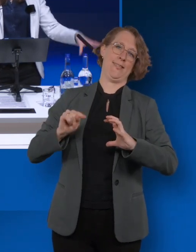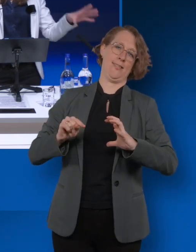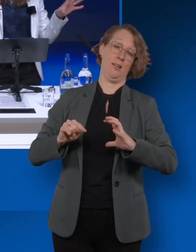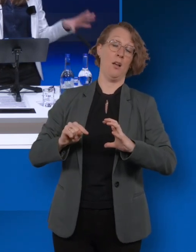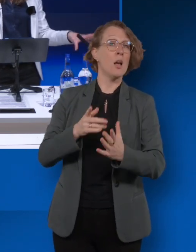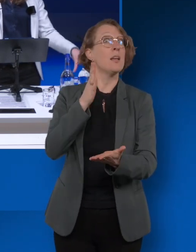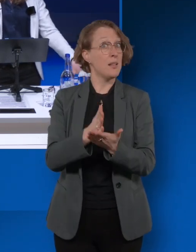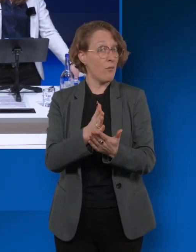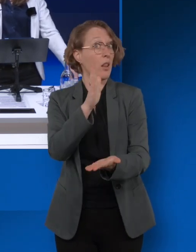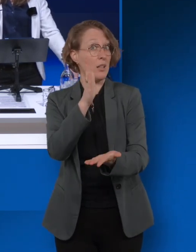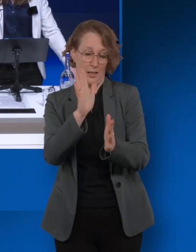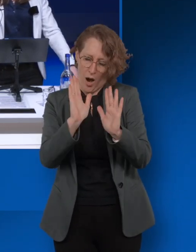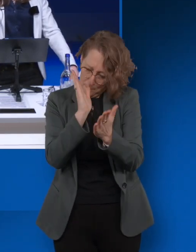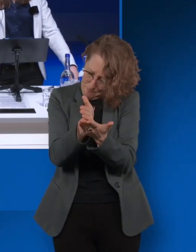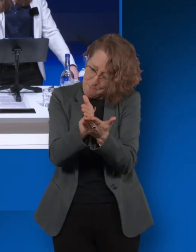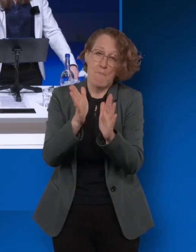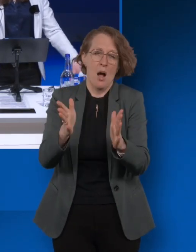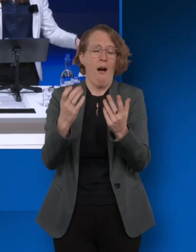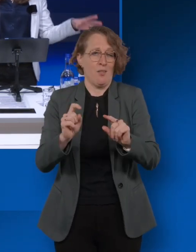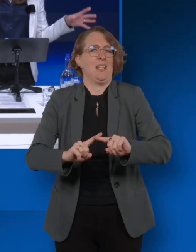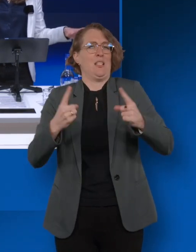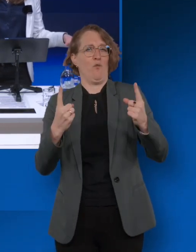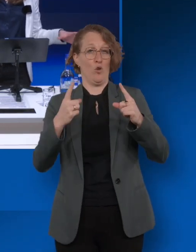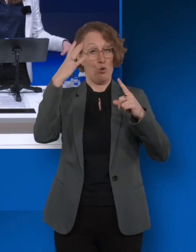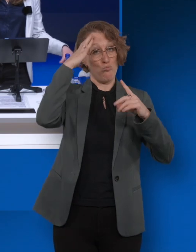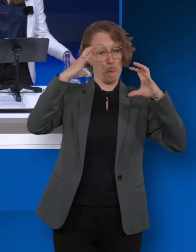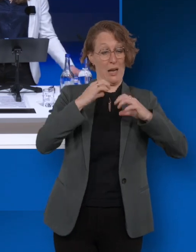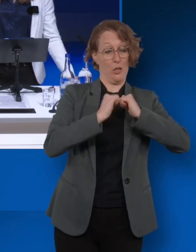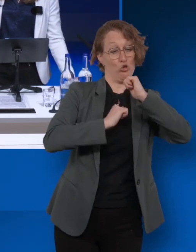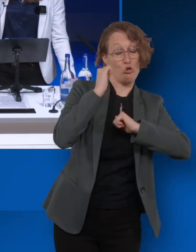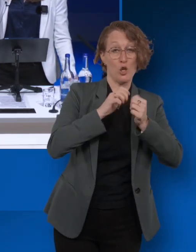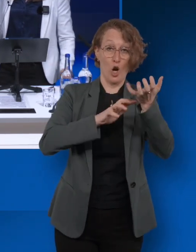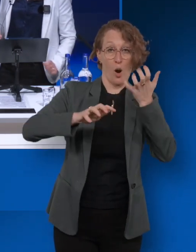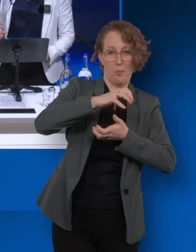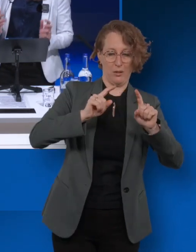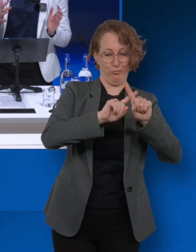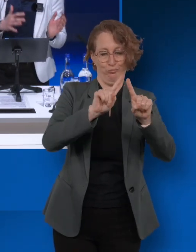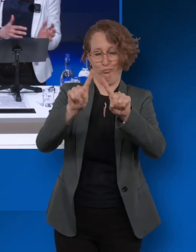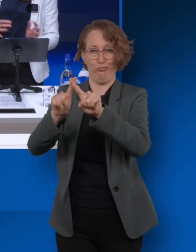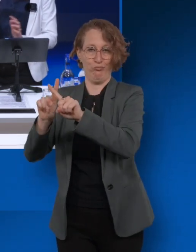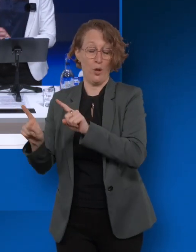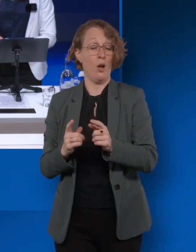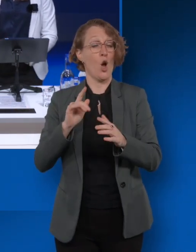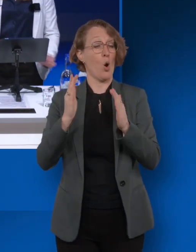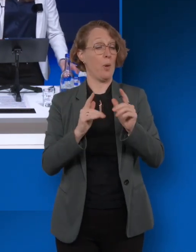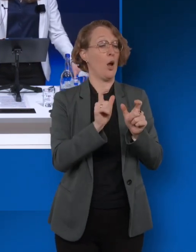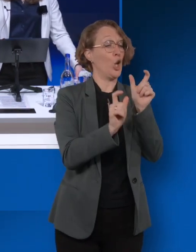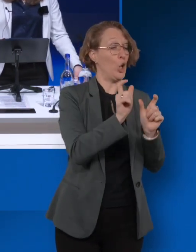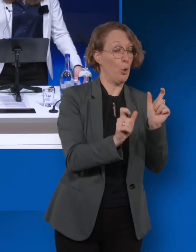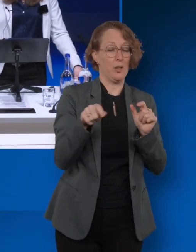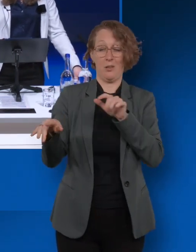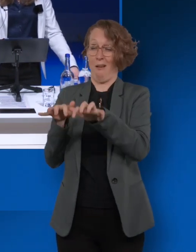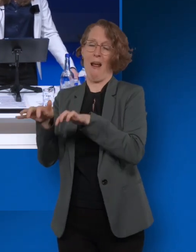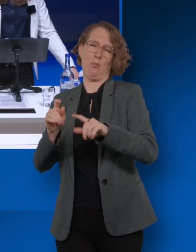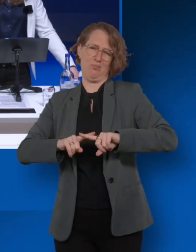Now, it's definitely true that there are some clear differences in brain structure and complexity between humans